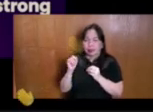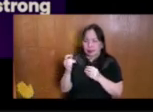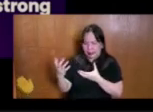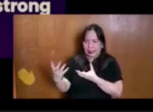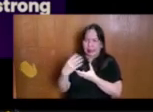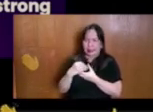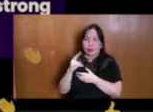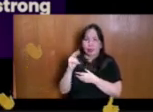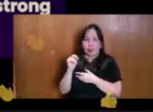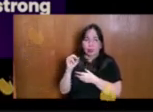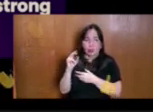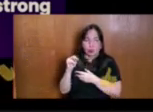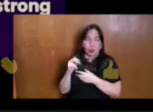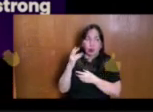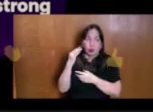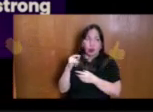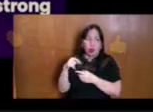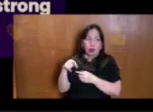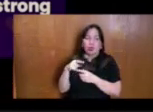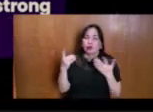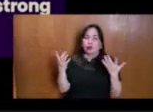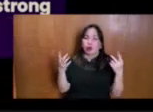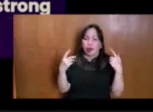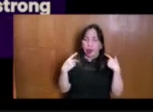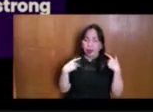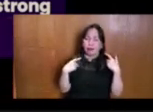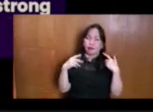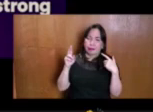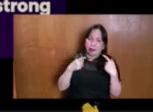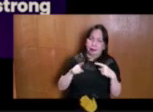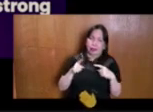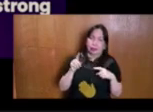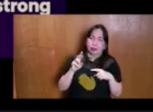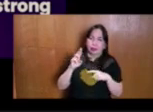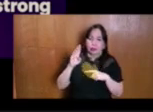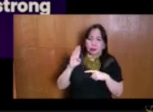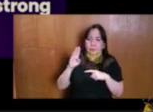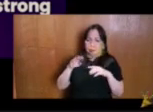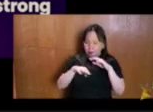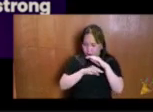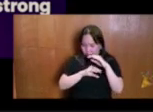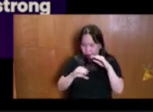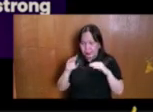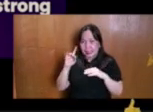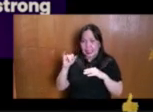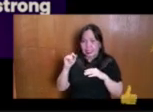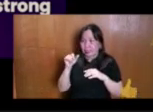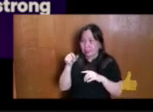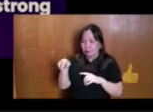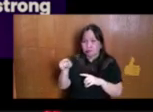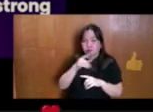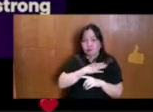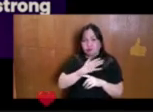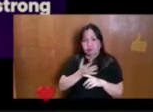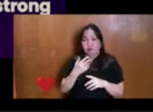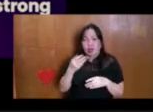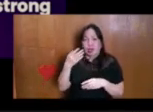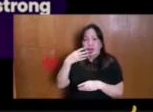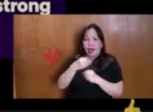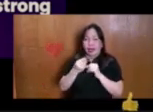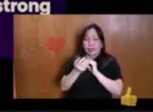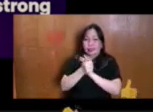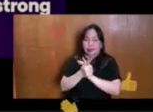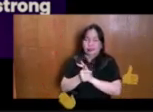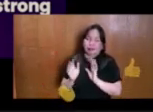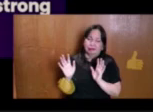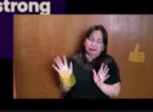because that's where the baseline is. So if they are not willing to upskill, there's not much you can do. You can